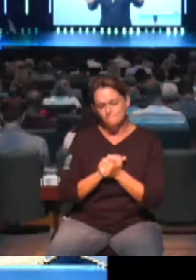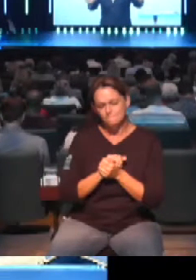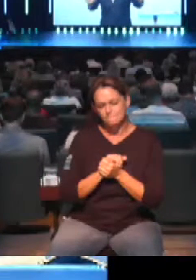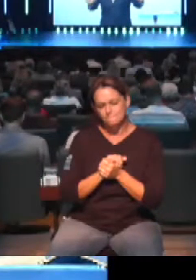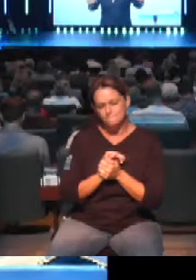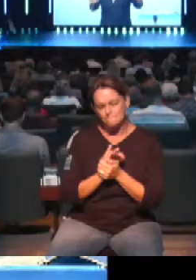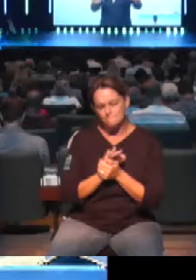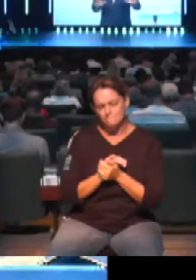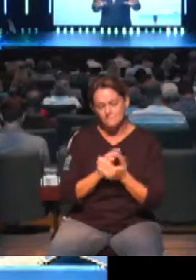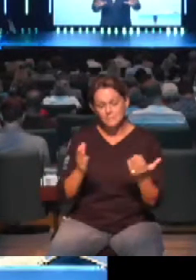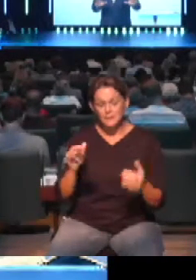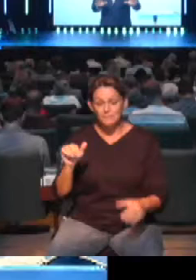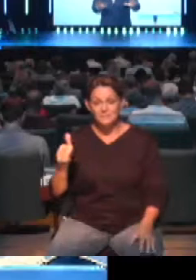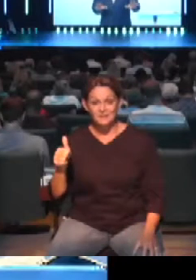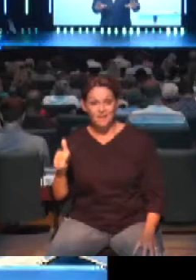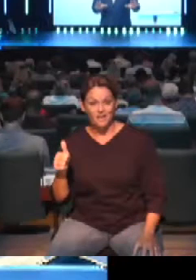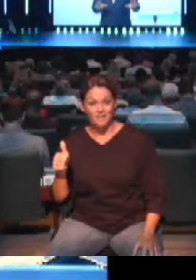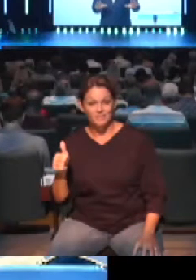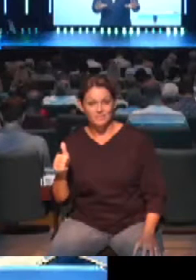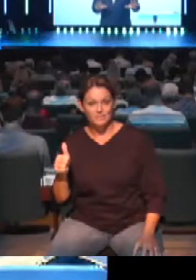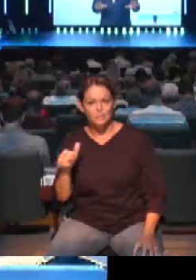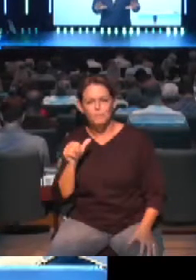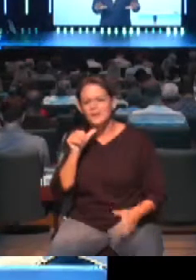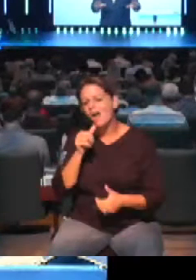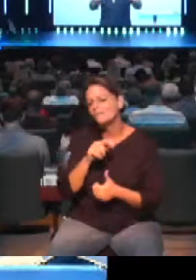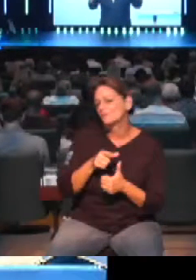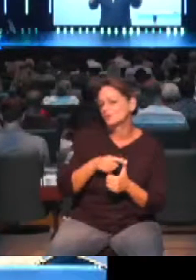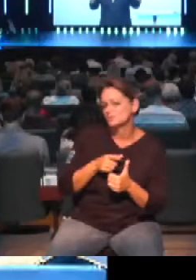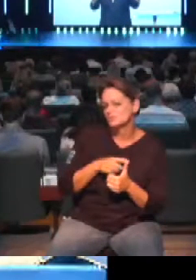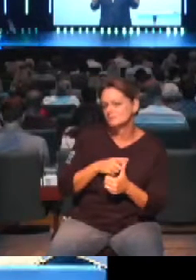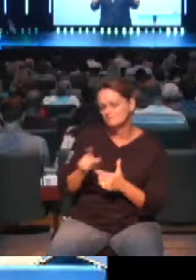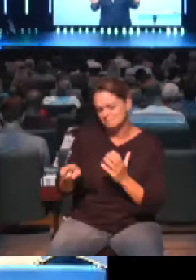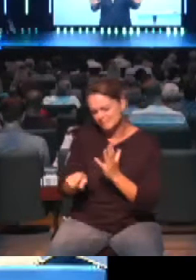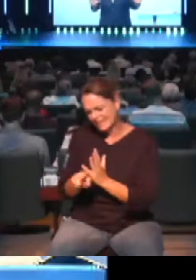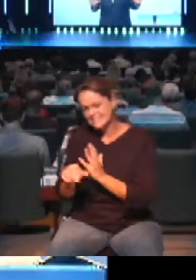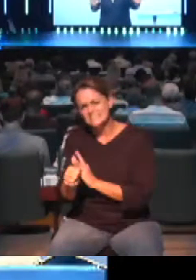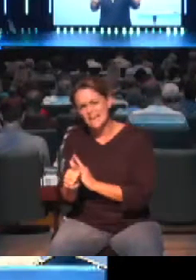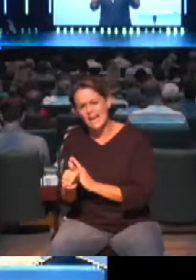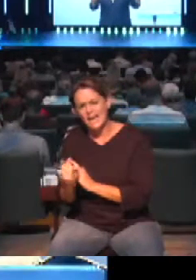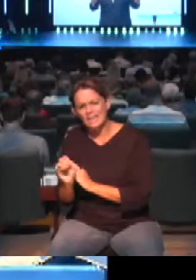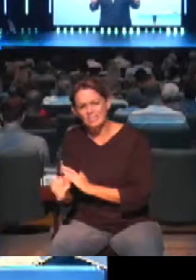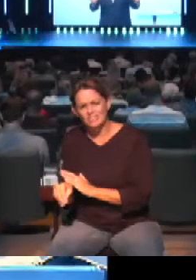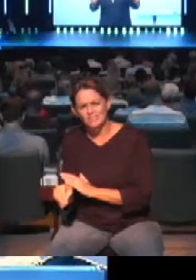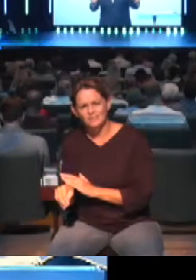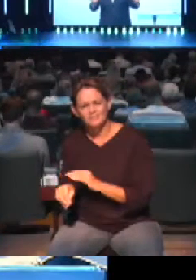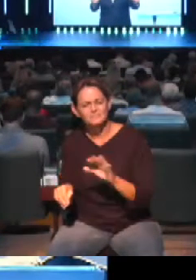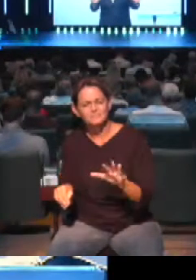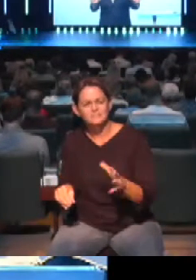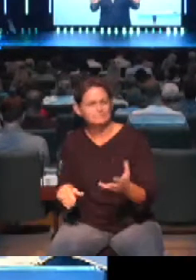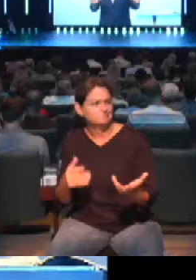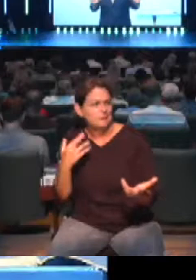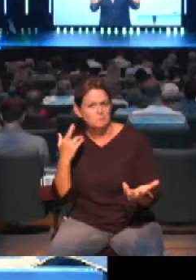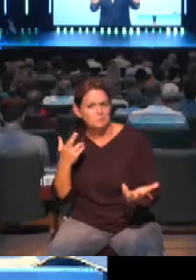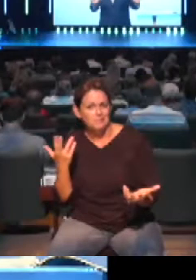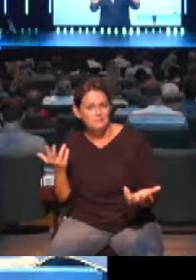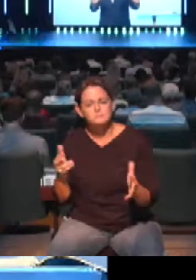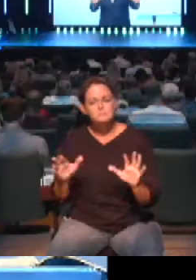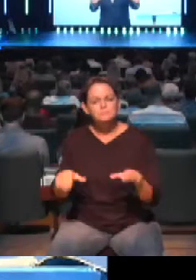Maybe you tithe, but you've never made it the first 10%. You say, Pastor, I didn't even know about that. That's okay. It's okay.